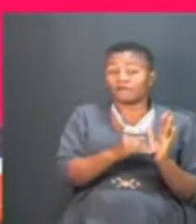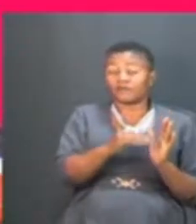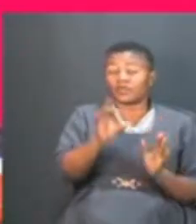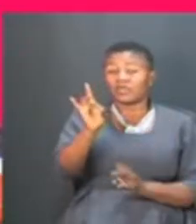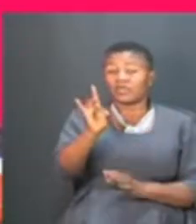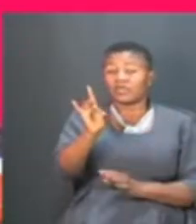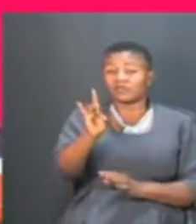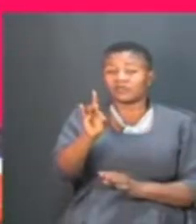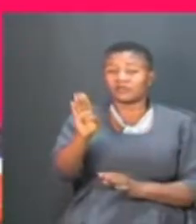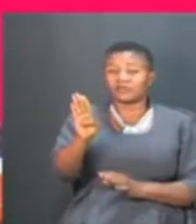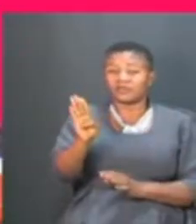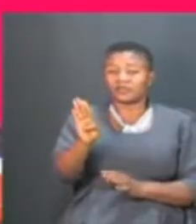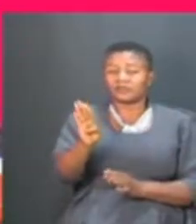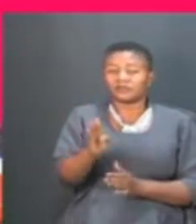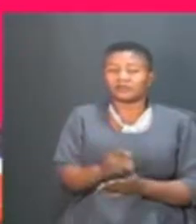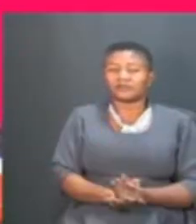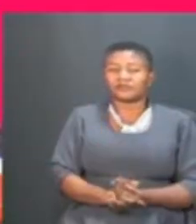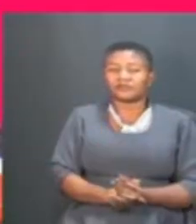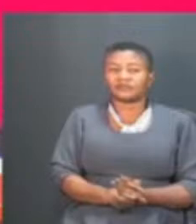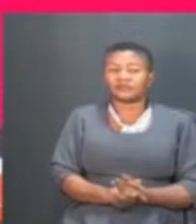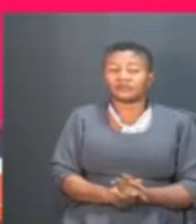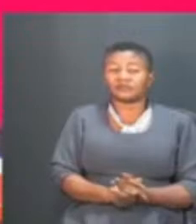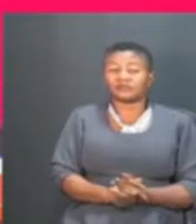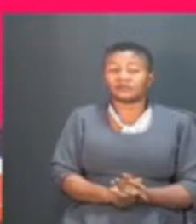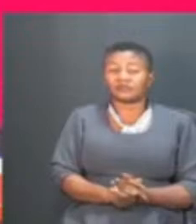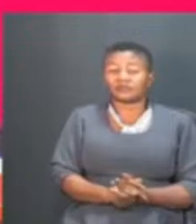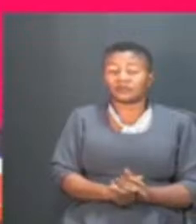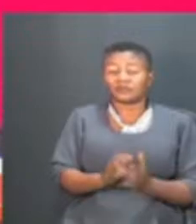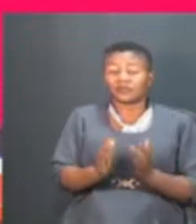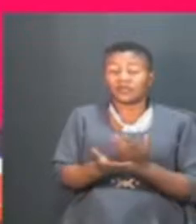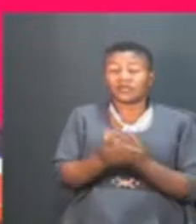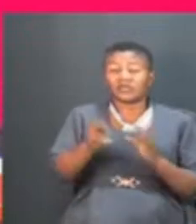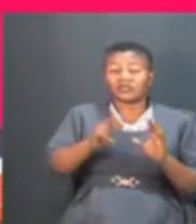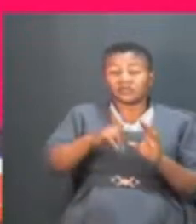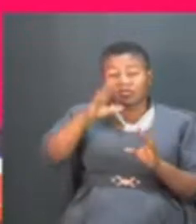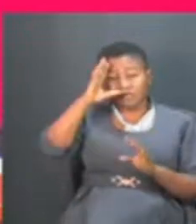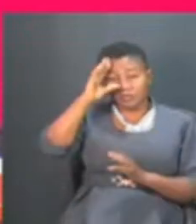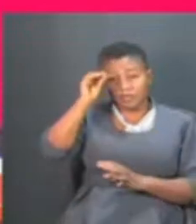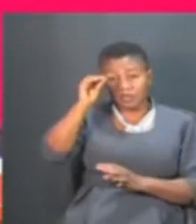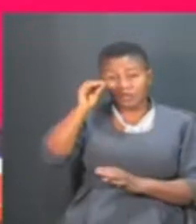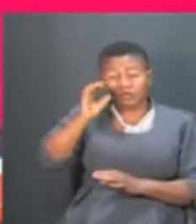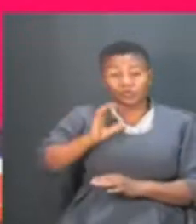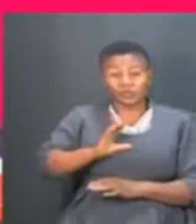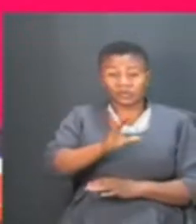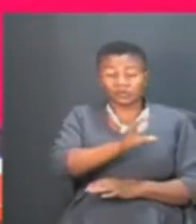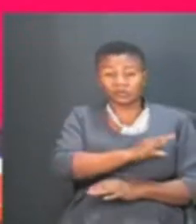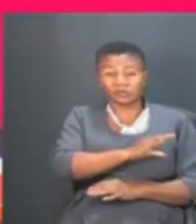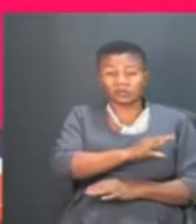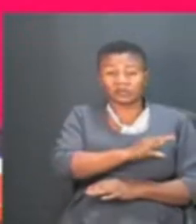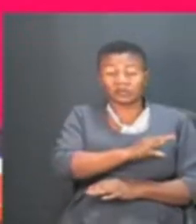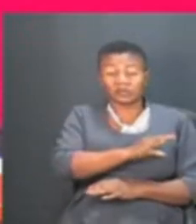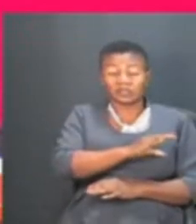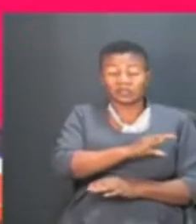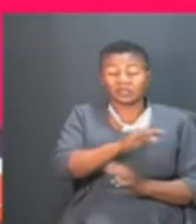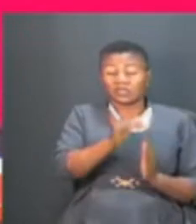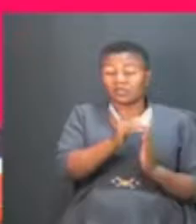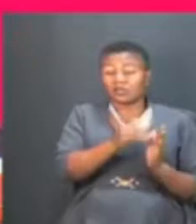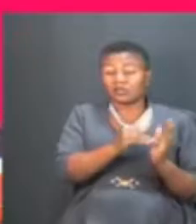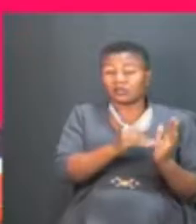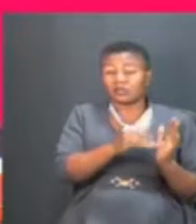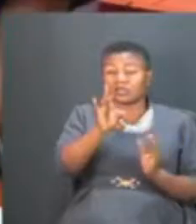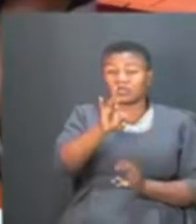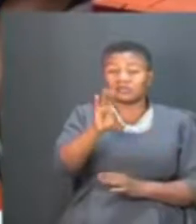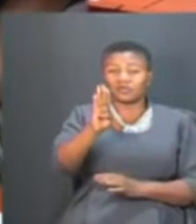8B by the Chairman of the Committee. Speaker, item number 8B is not